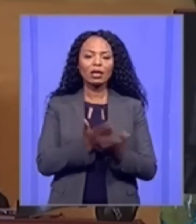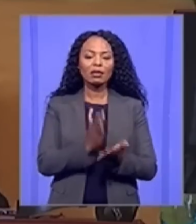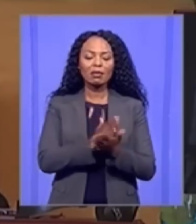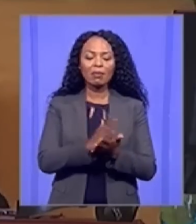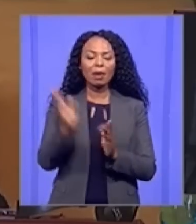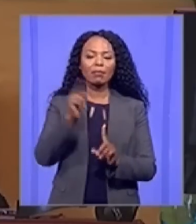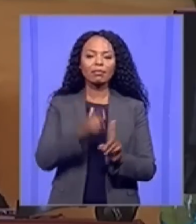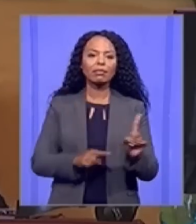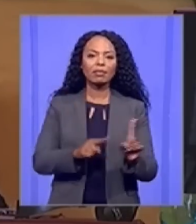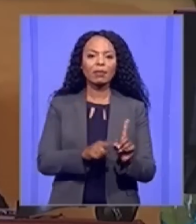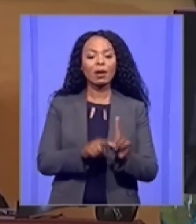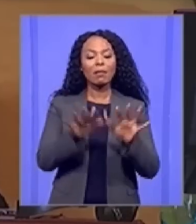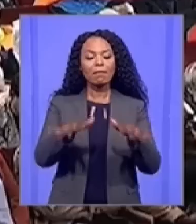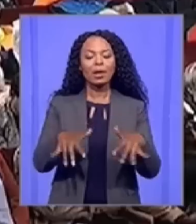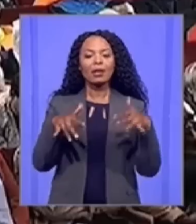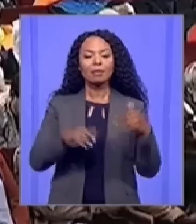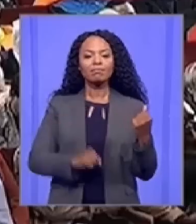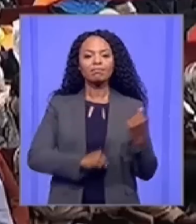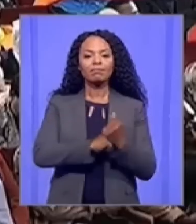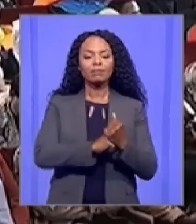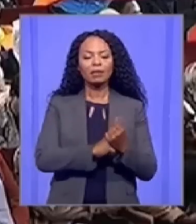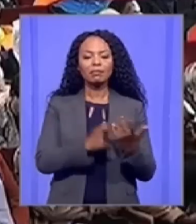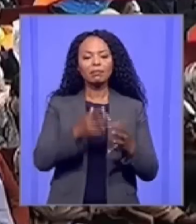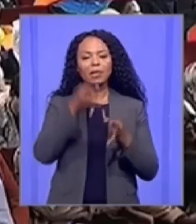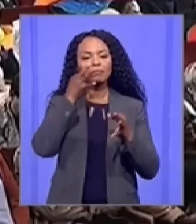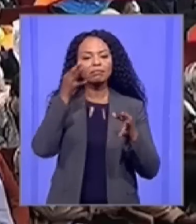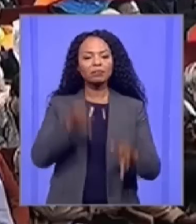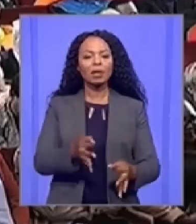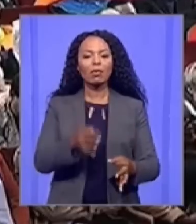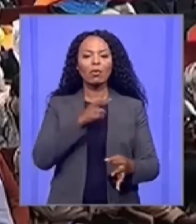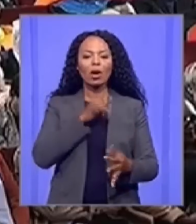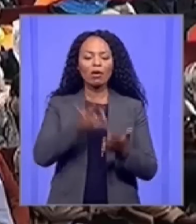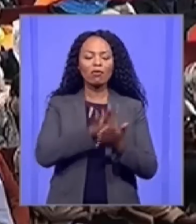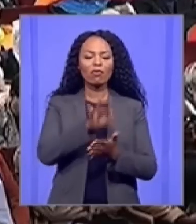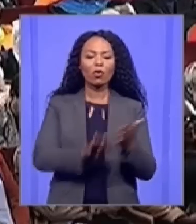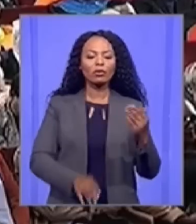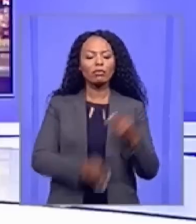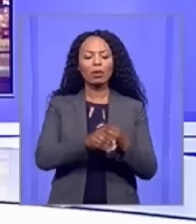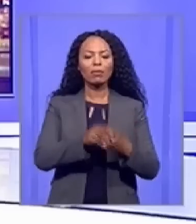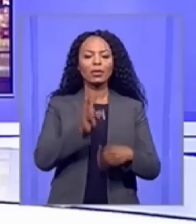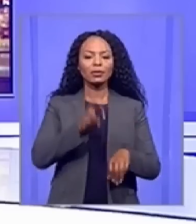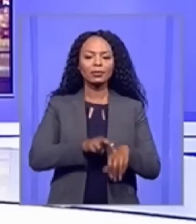ho ananetswe ke parlamente ka morao ho fihlella palo e hlokwang ya divoutu.